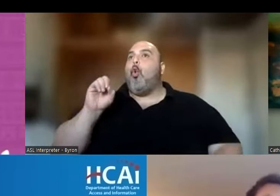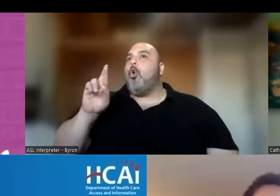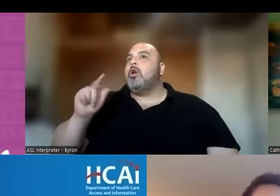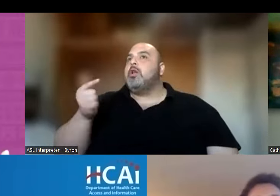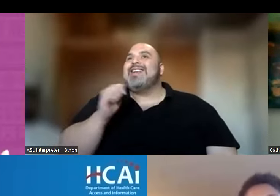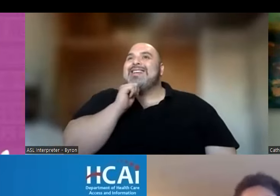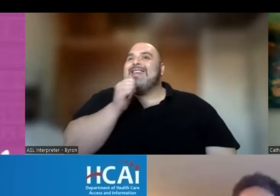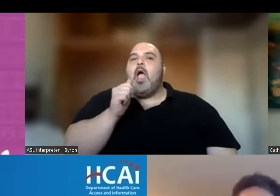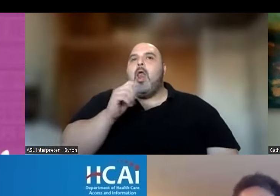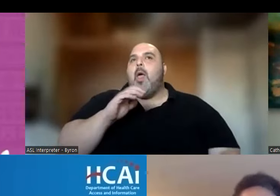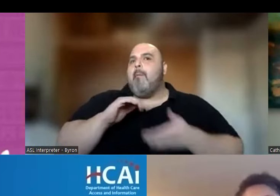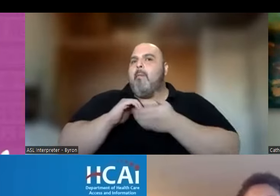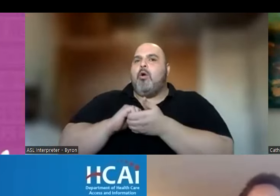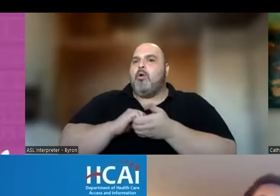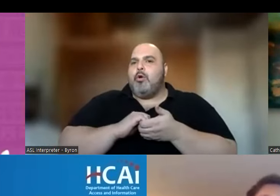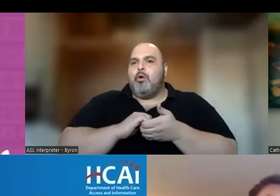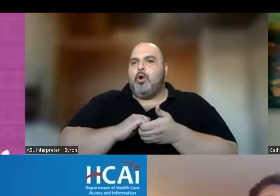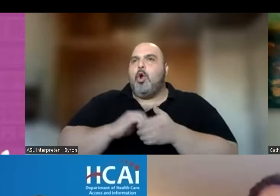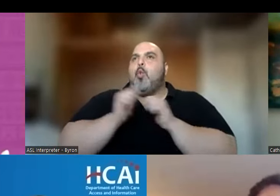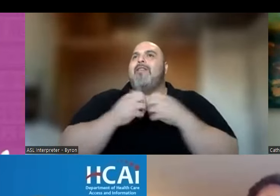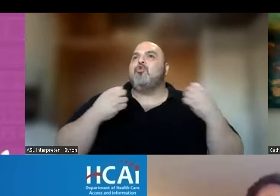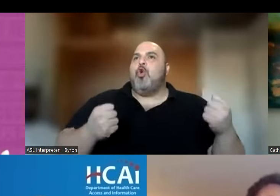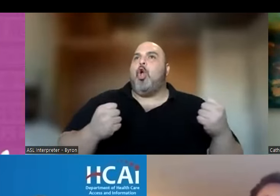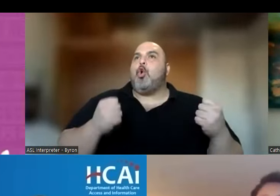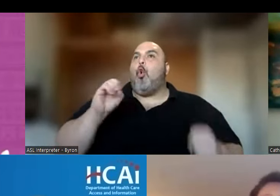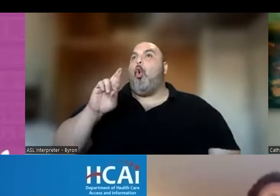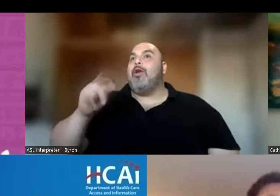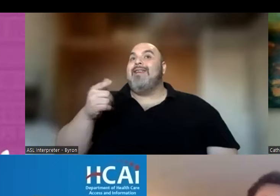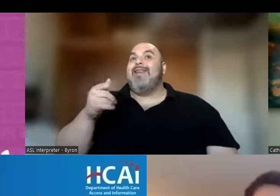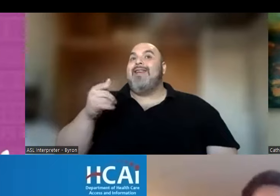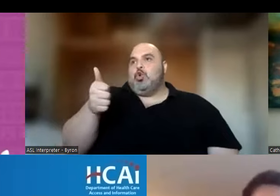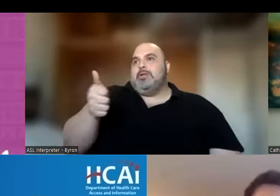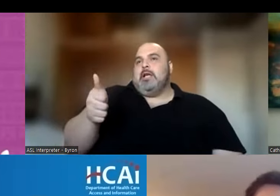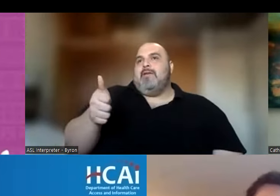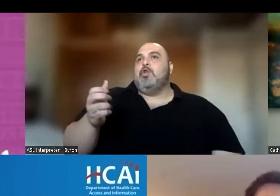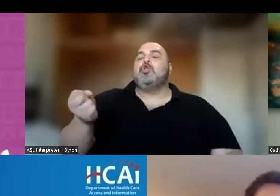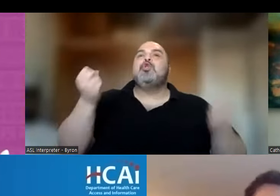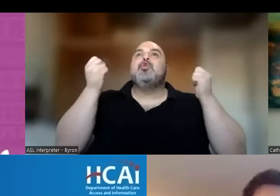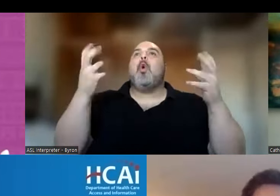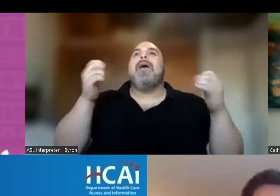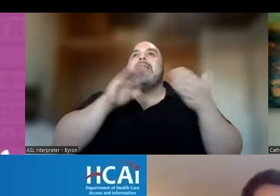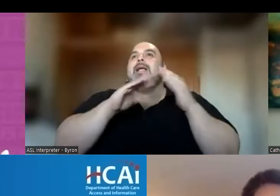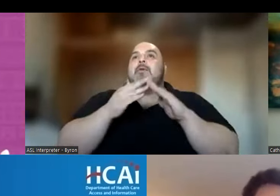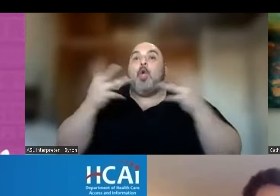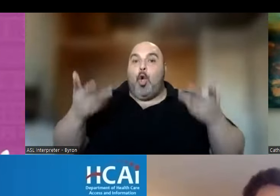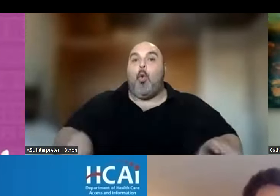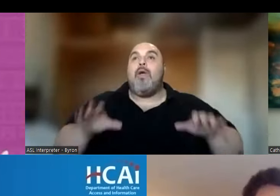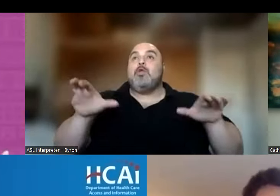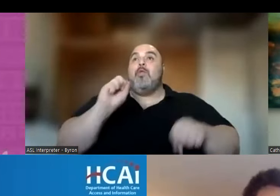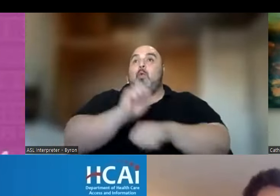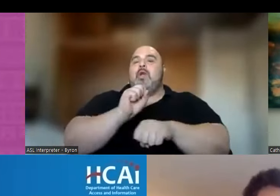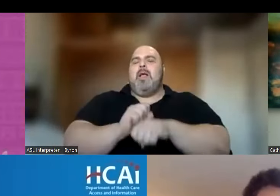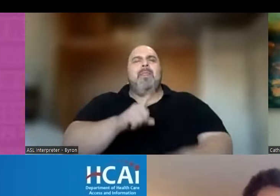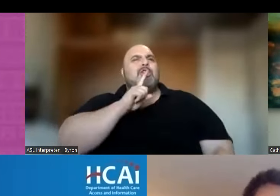not partner with strong organization like yourself, because there are so many communities that's already doing the work, and I'm not sure